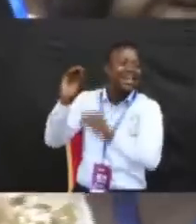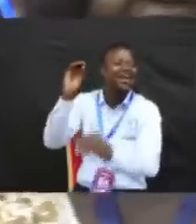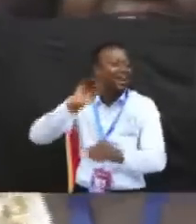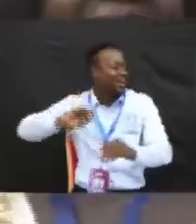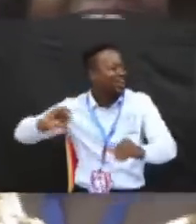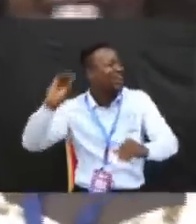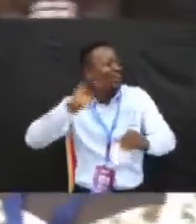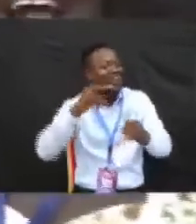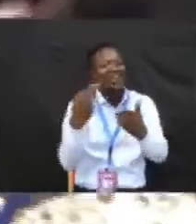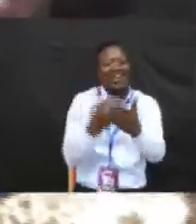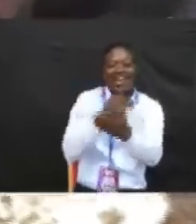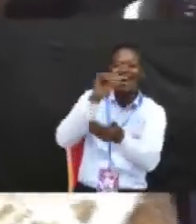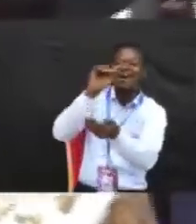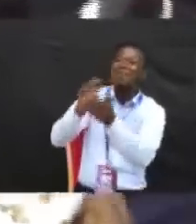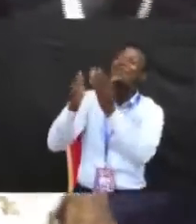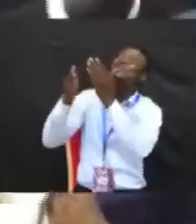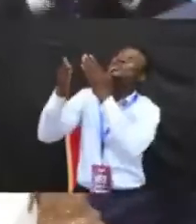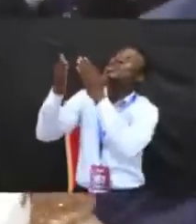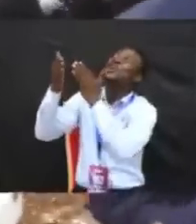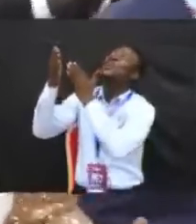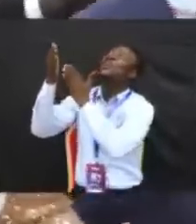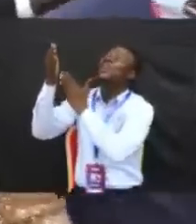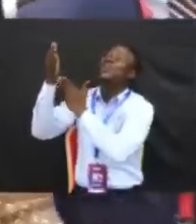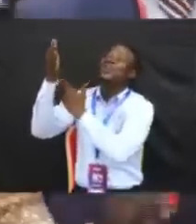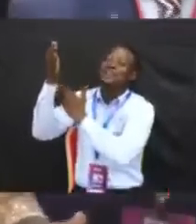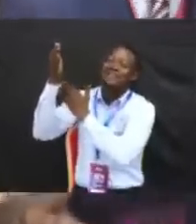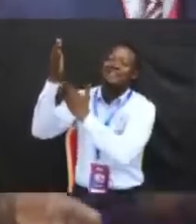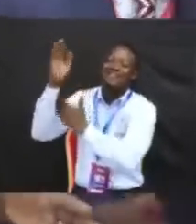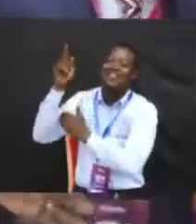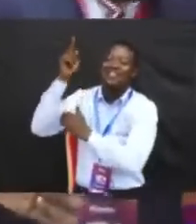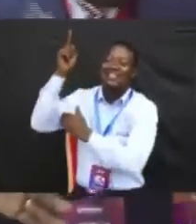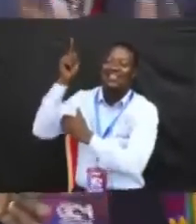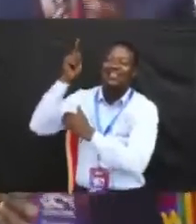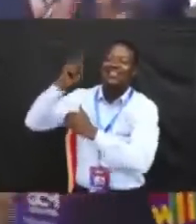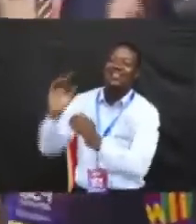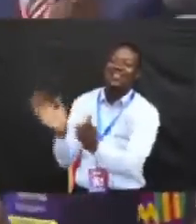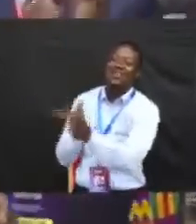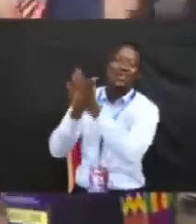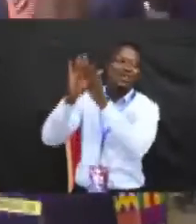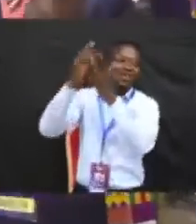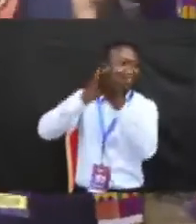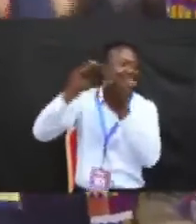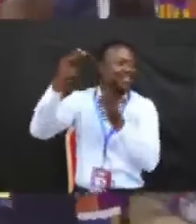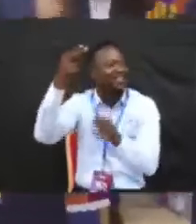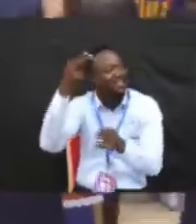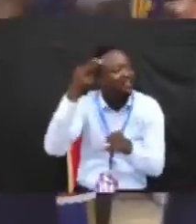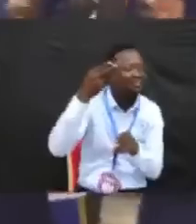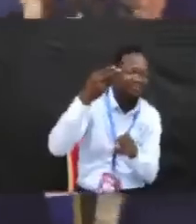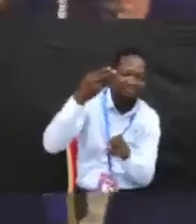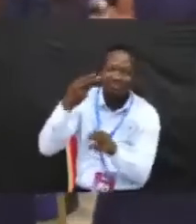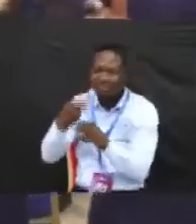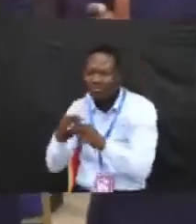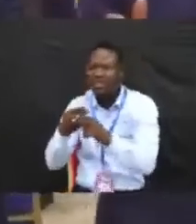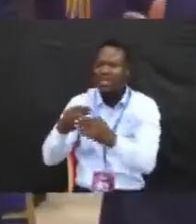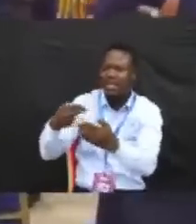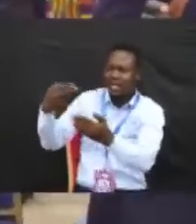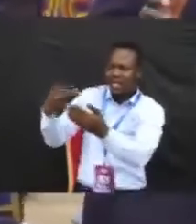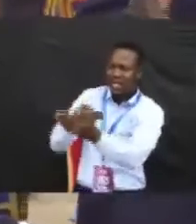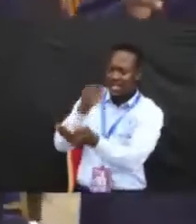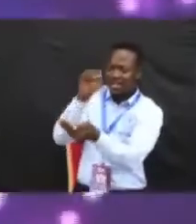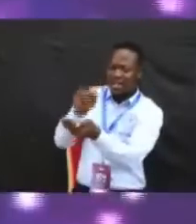Lamb of God lamb of God. Praise the holy. The lamb of